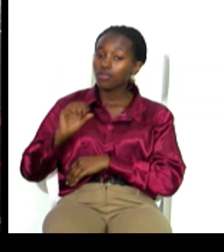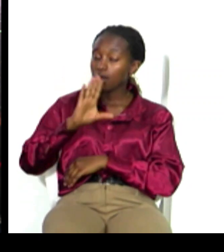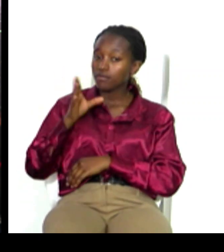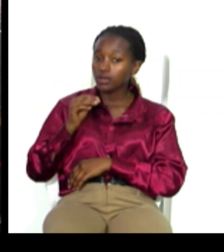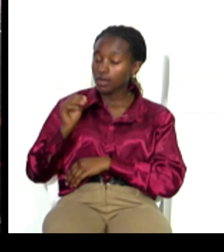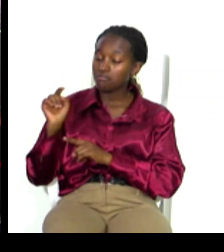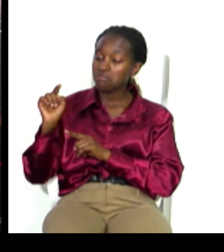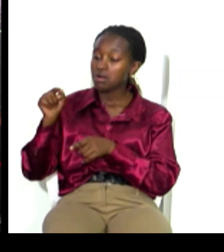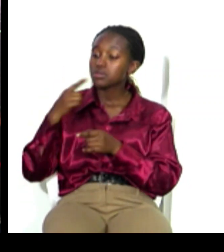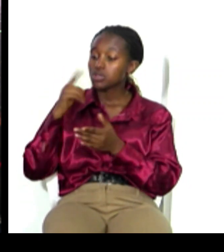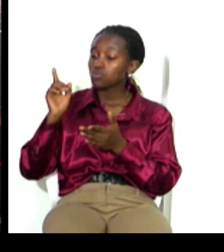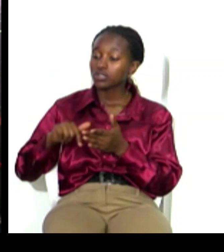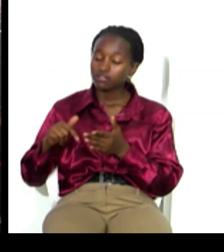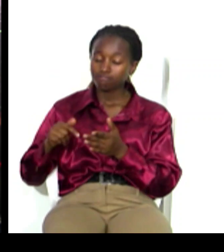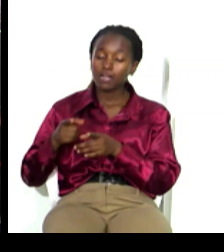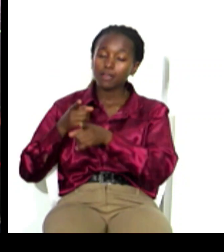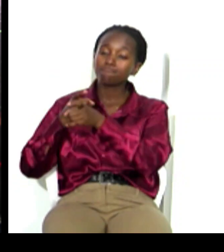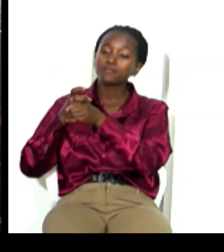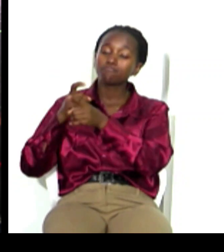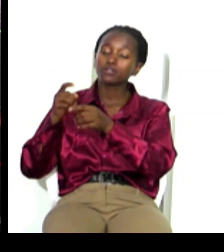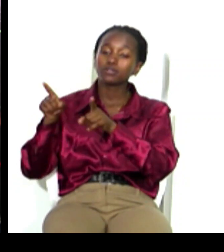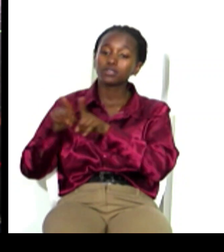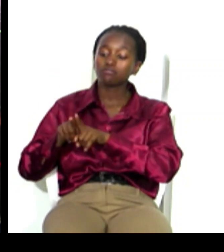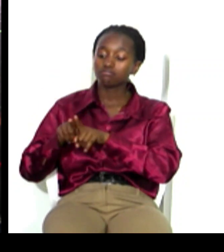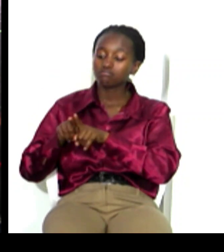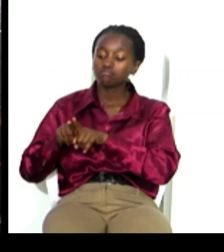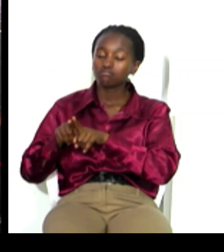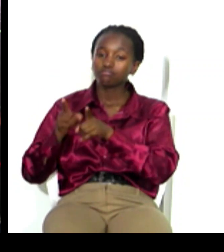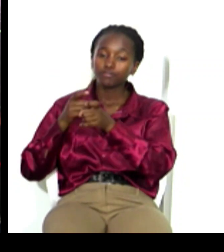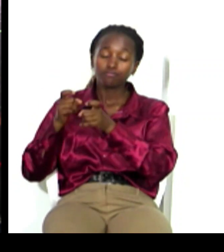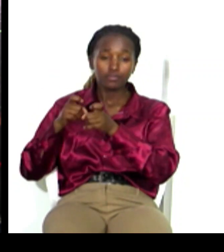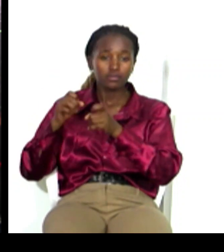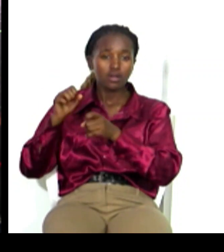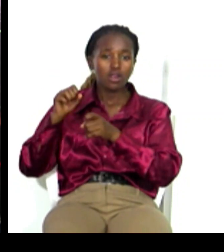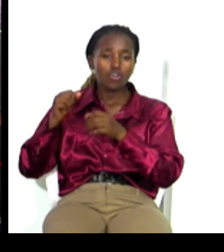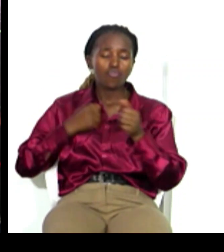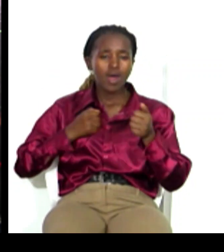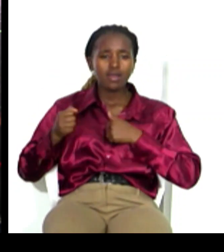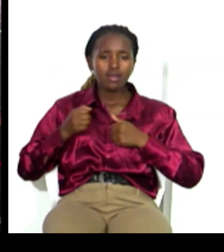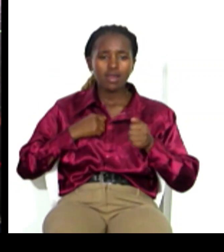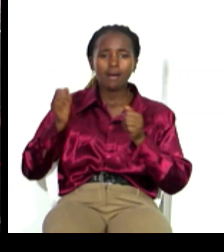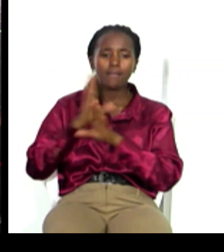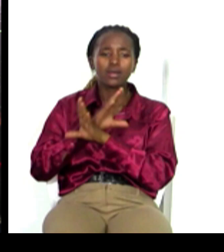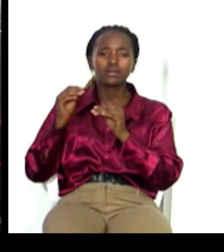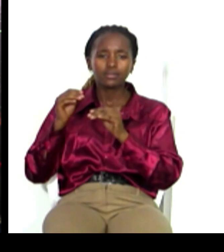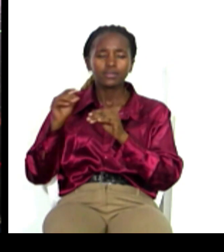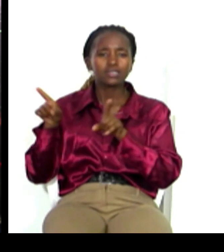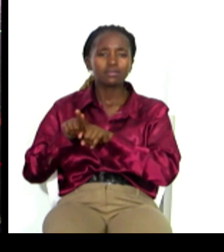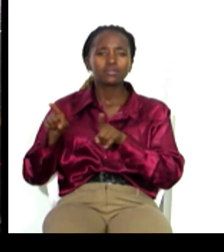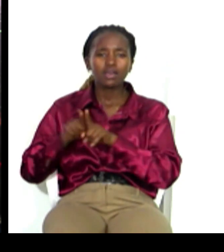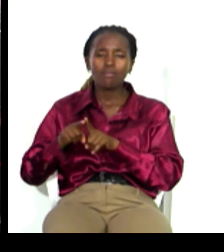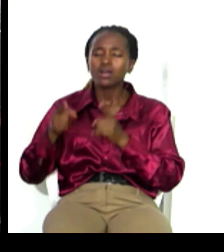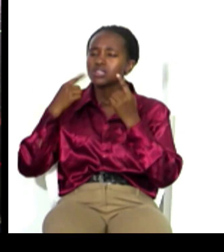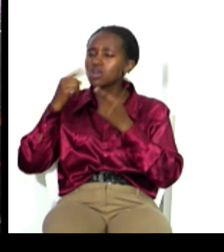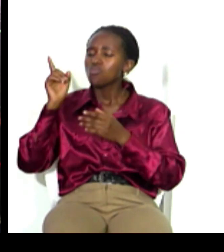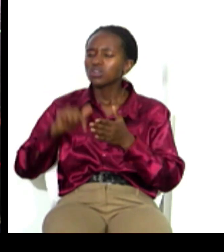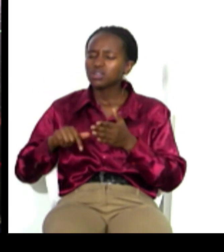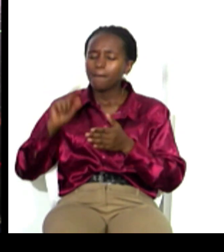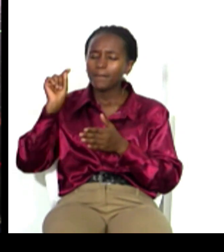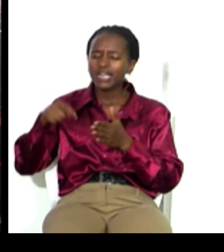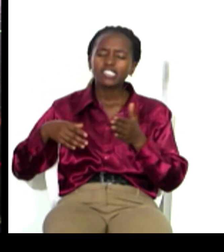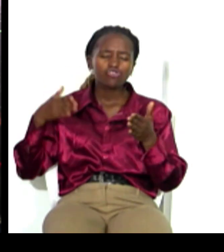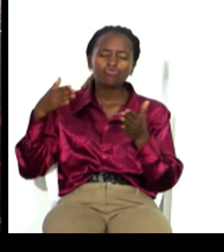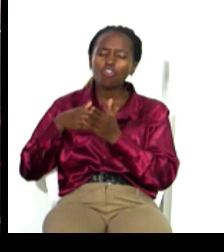and said he threatened the president of Rwanda that he should stop this war or they are going to